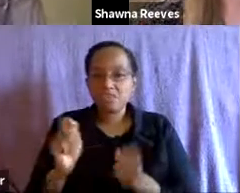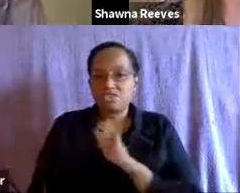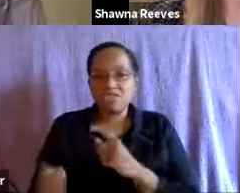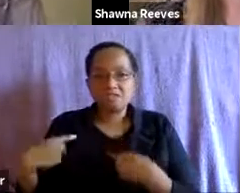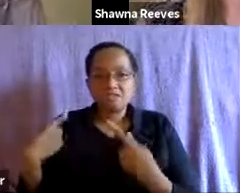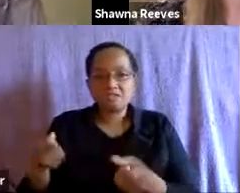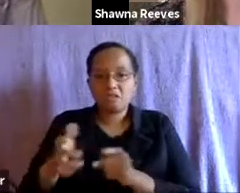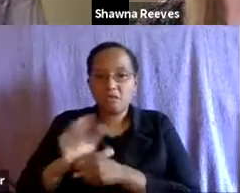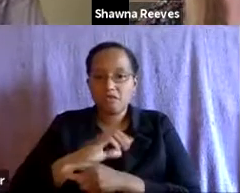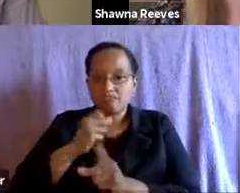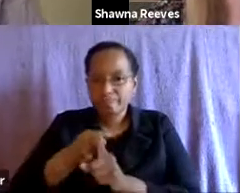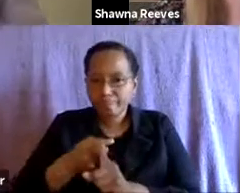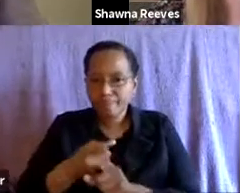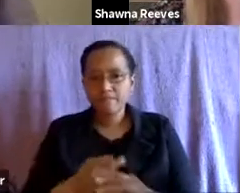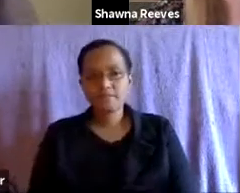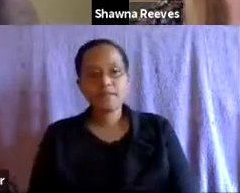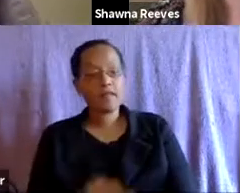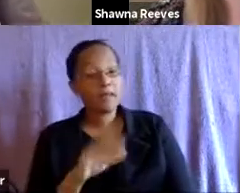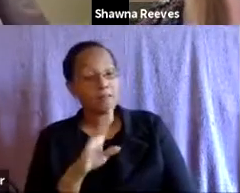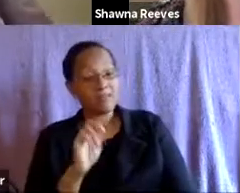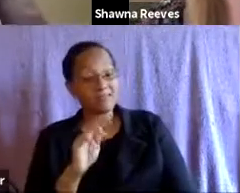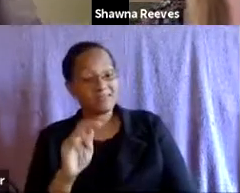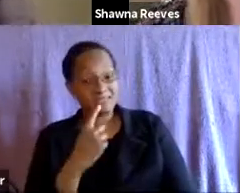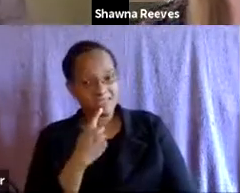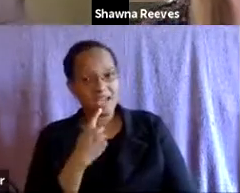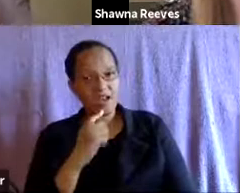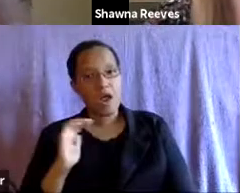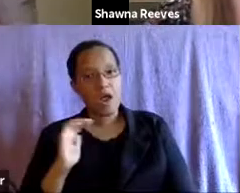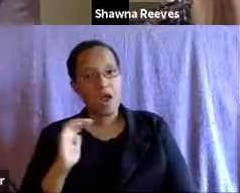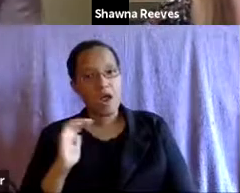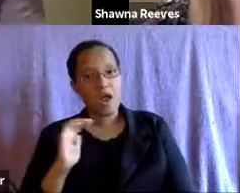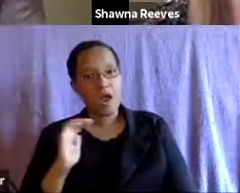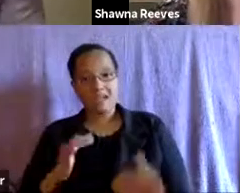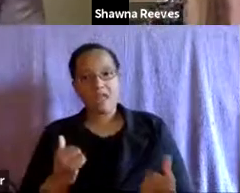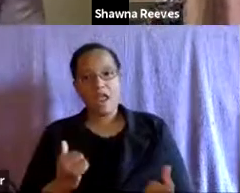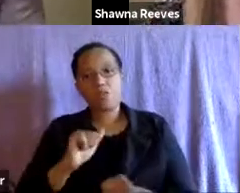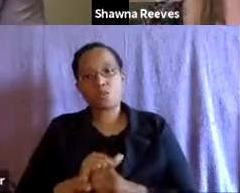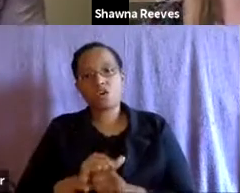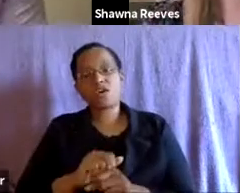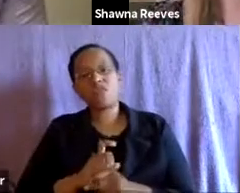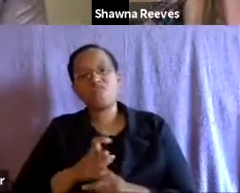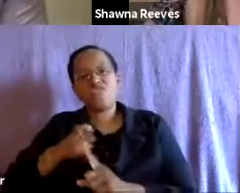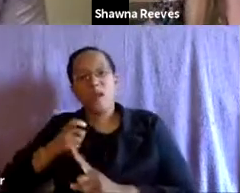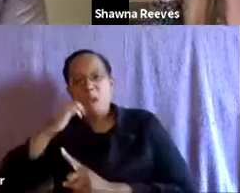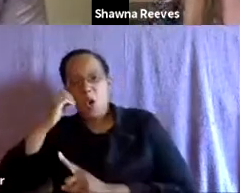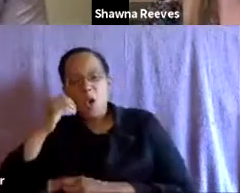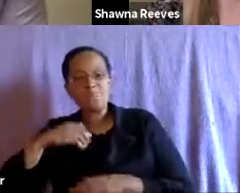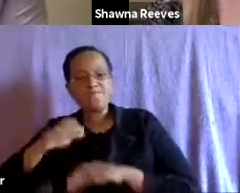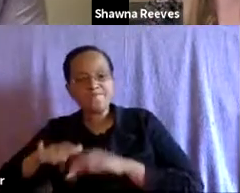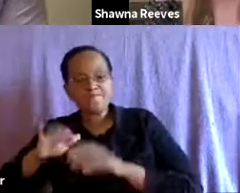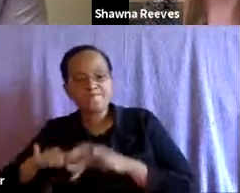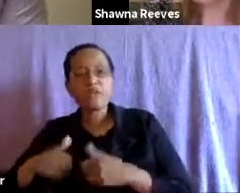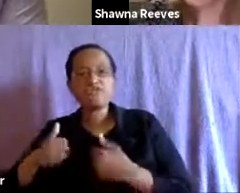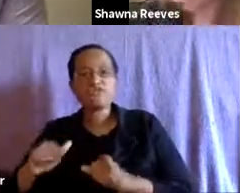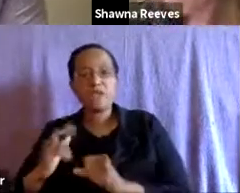Benson tell us a little bit more about the Ombudsman program and how your and your staff's jobs have changed